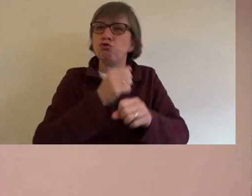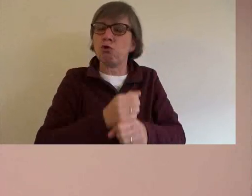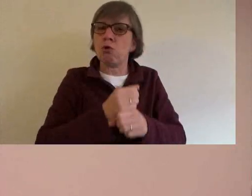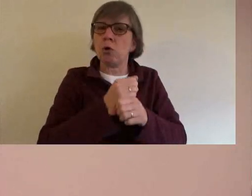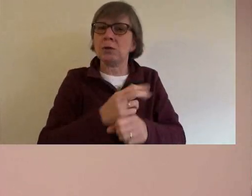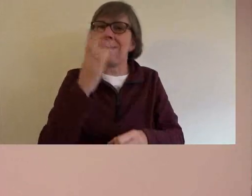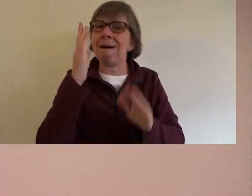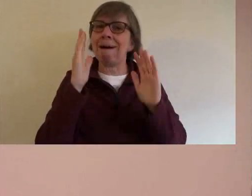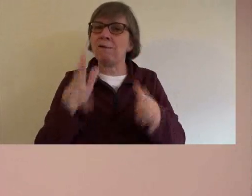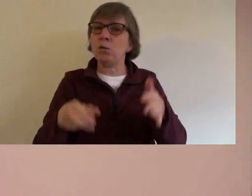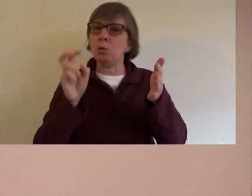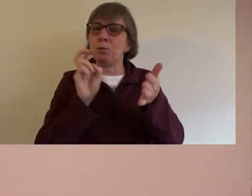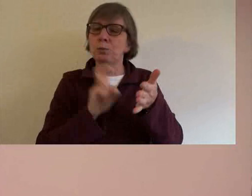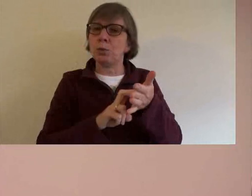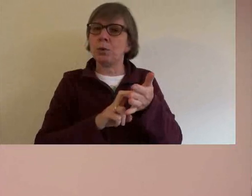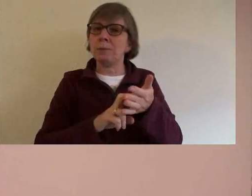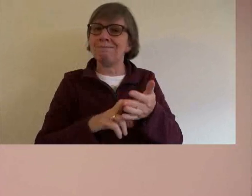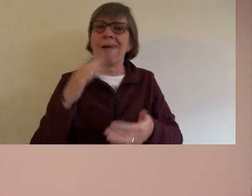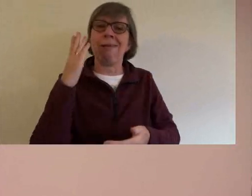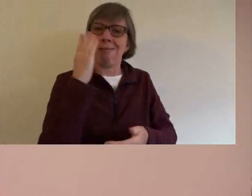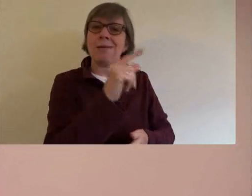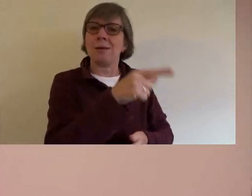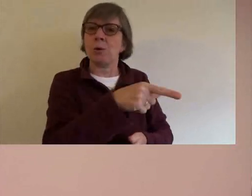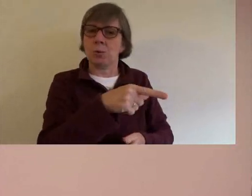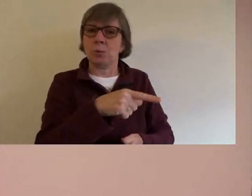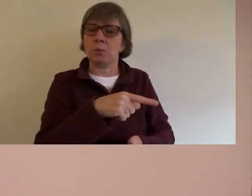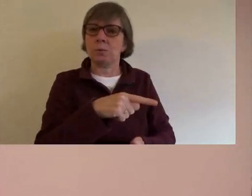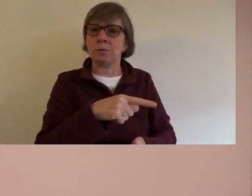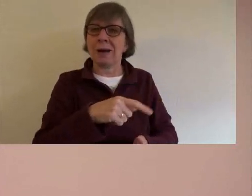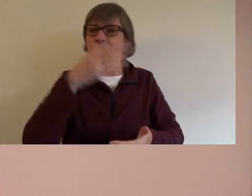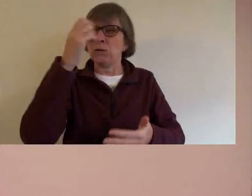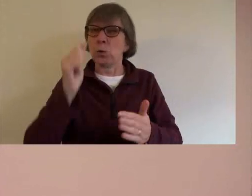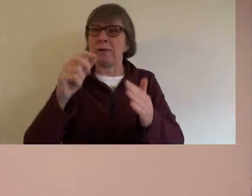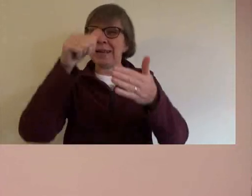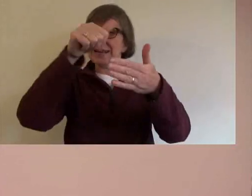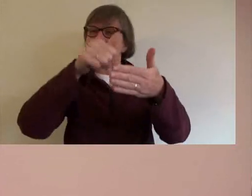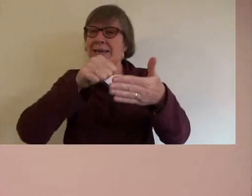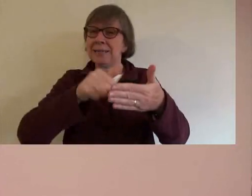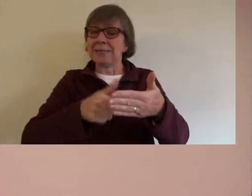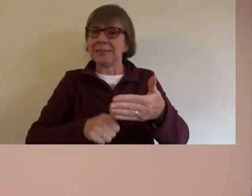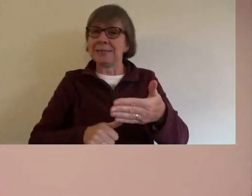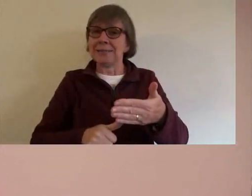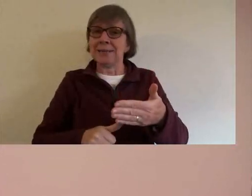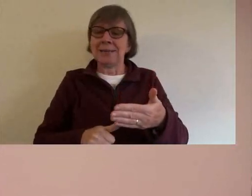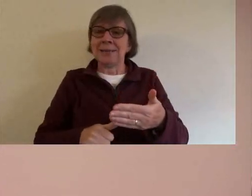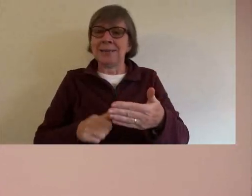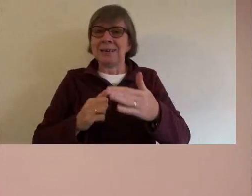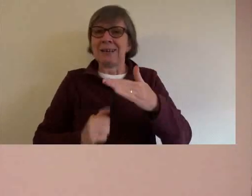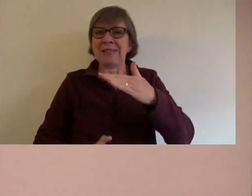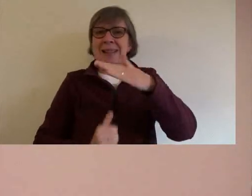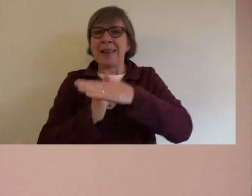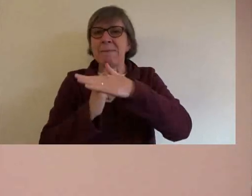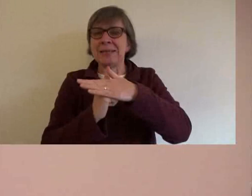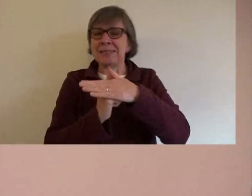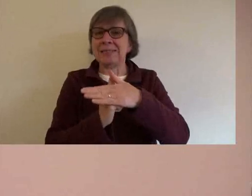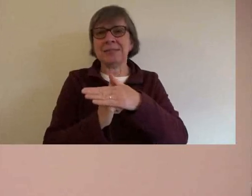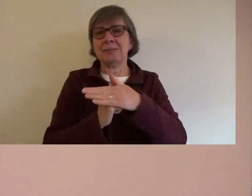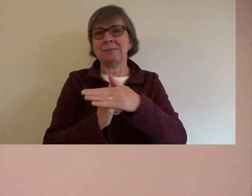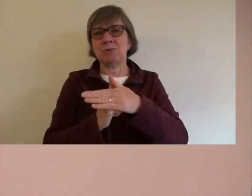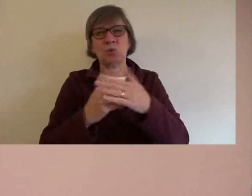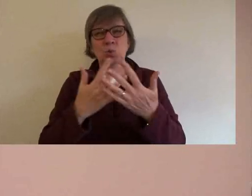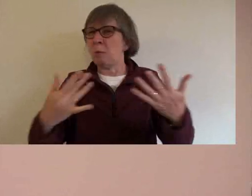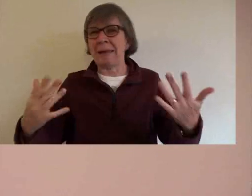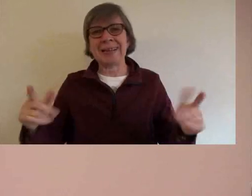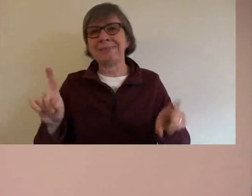person, can you please let me know beforehand so that we can keep a list of who's coming to make sure that we don't exceed our